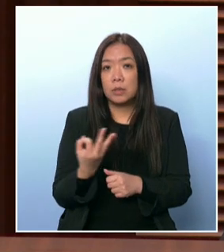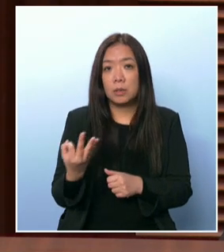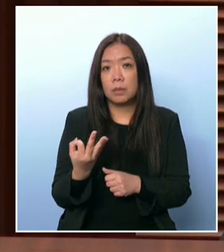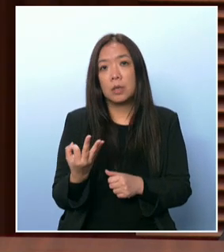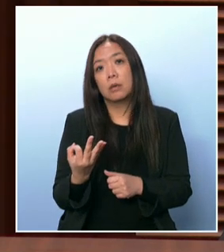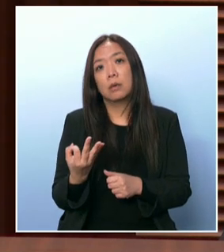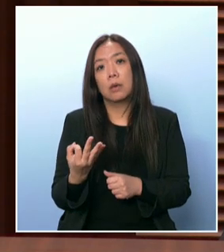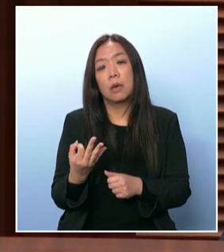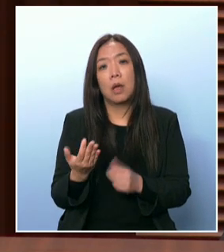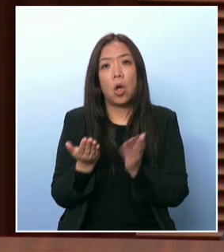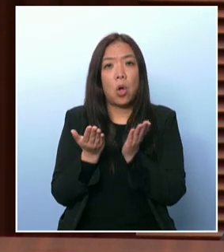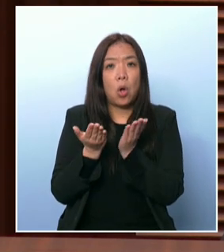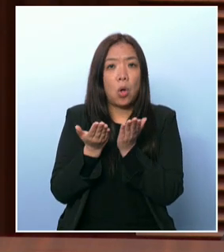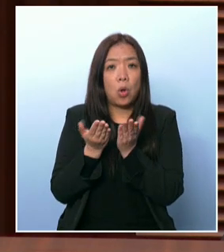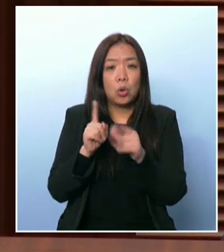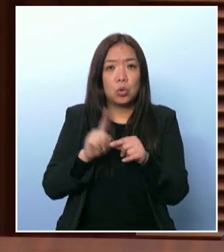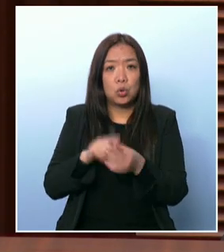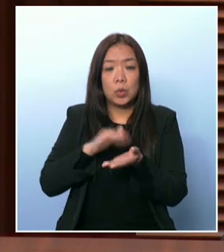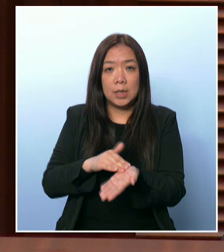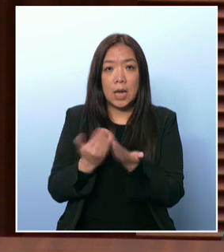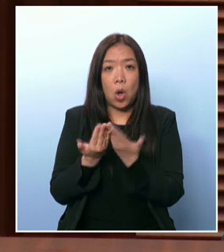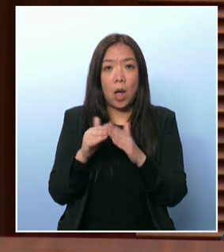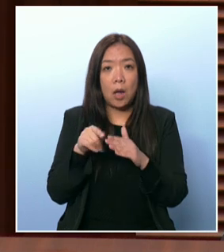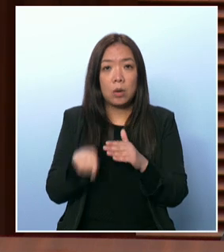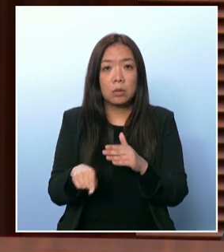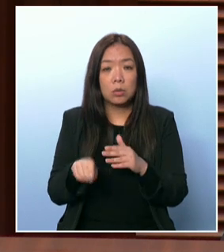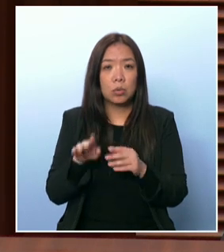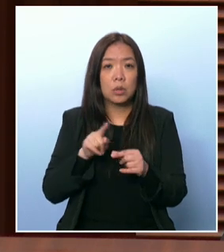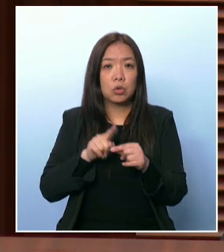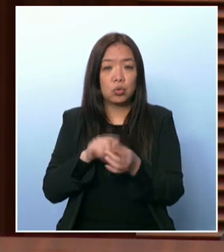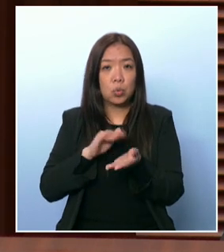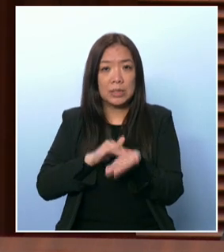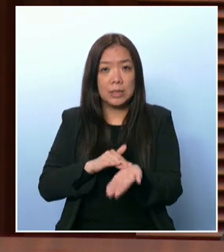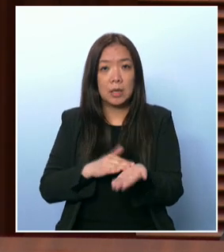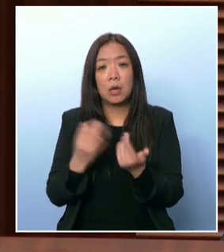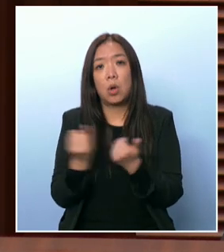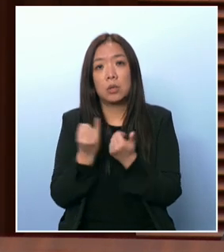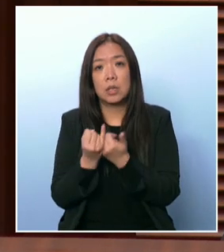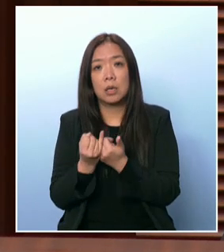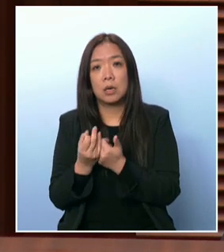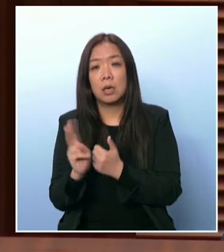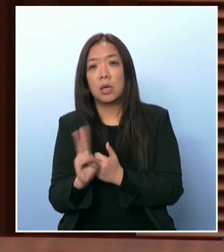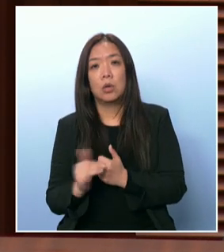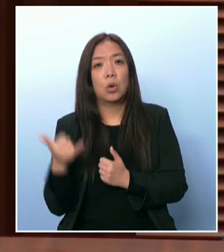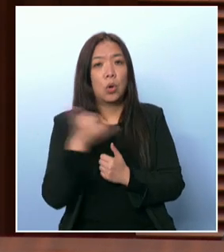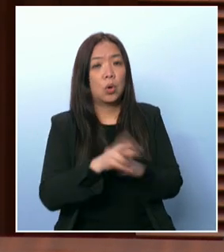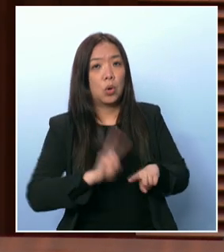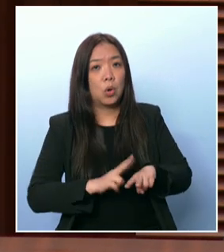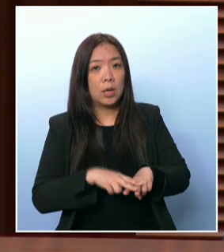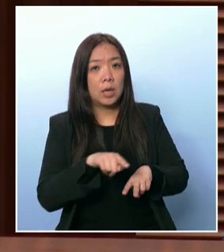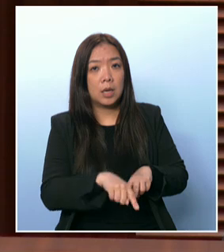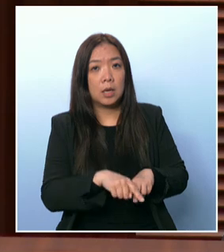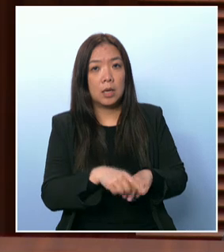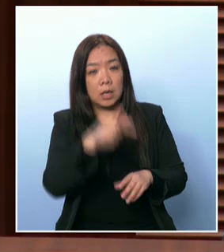We have 3 universities in Hong Kong providing CM programs. CM students go to